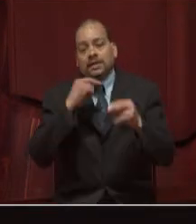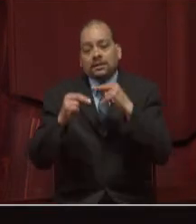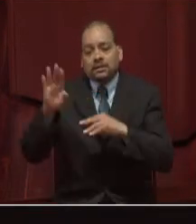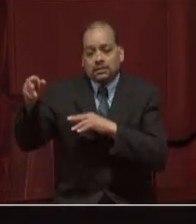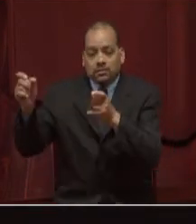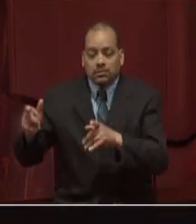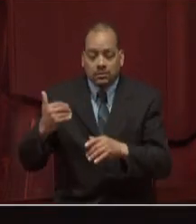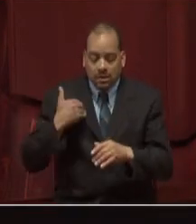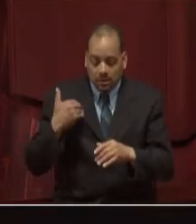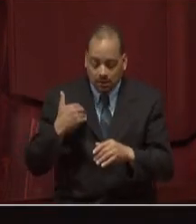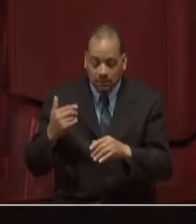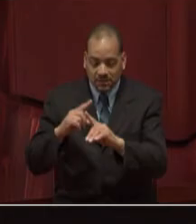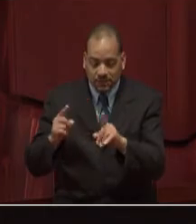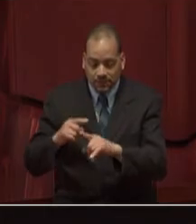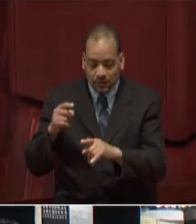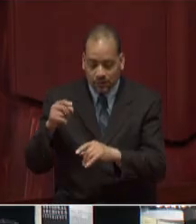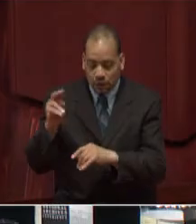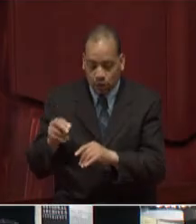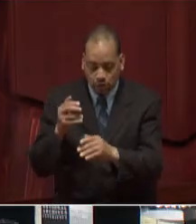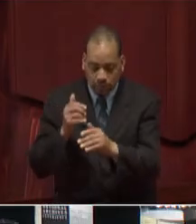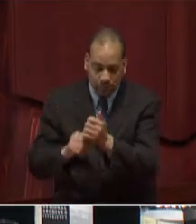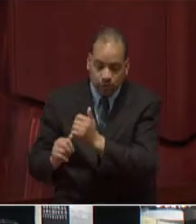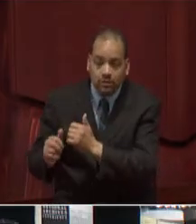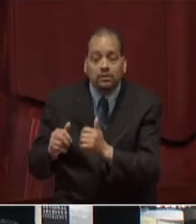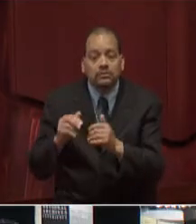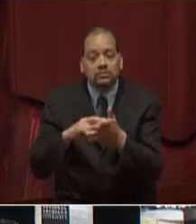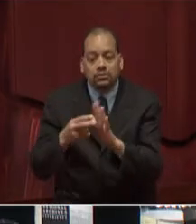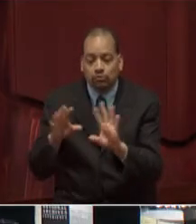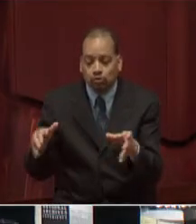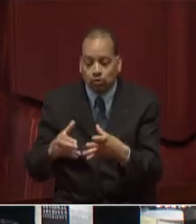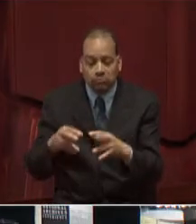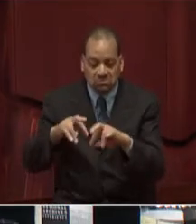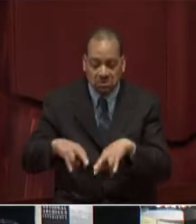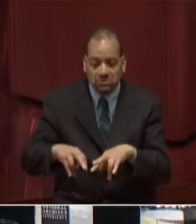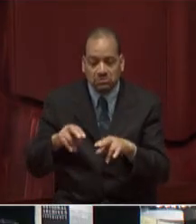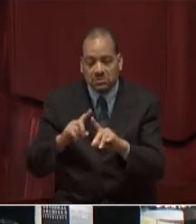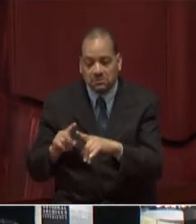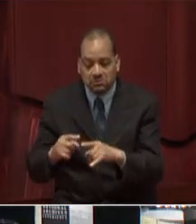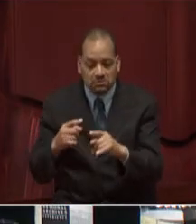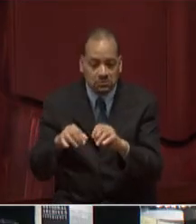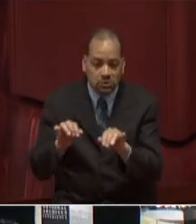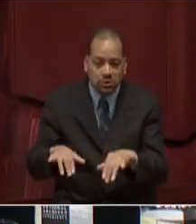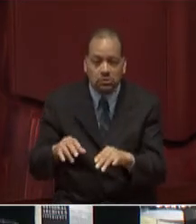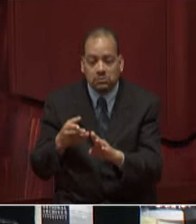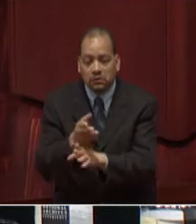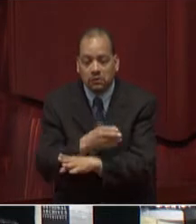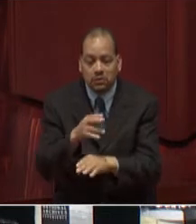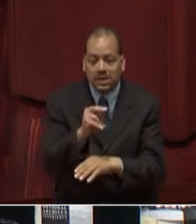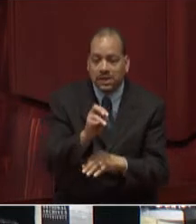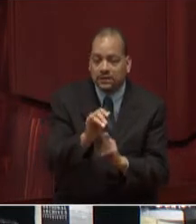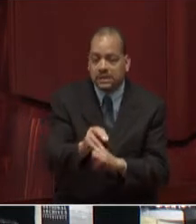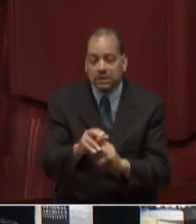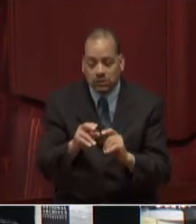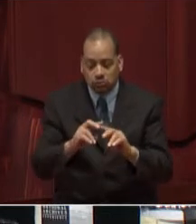undersecretary's essentially a group that would look at issues sometimes before they got to the NSC, or you'd have regional ones for particular regions that would